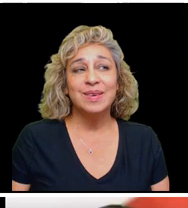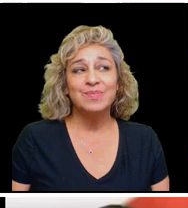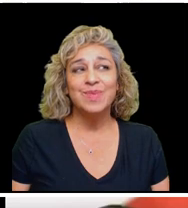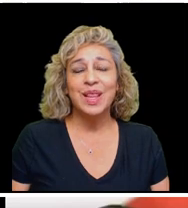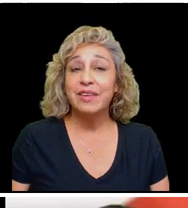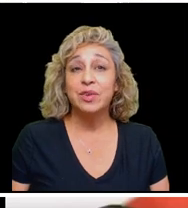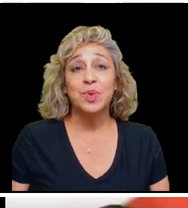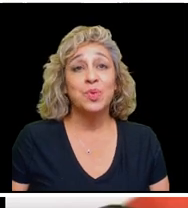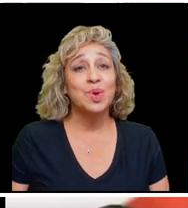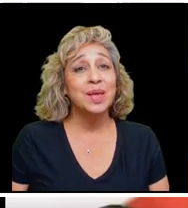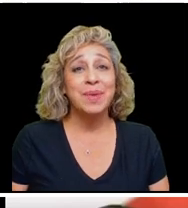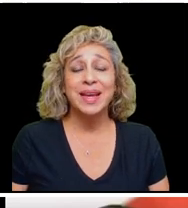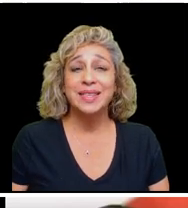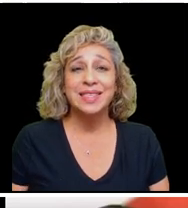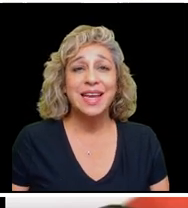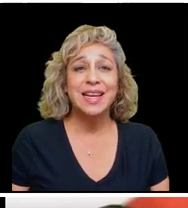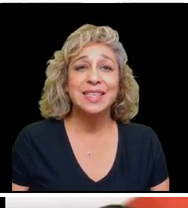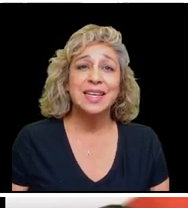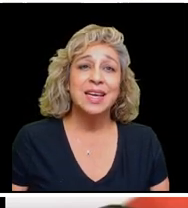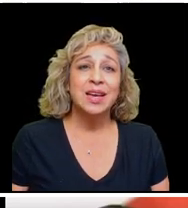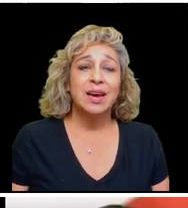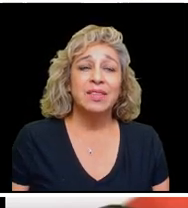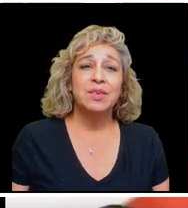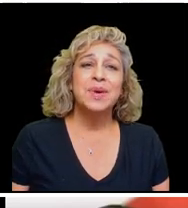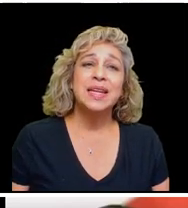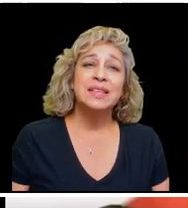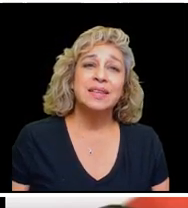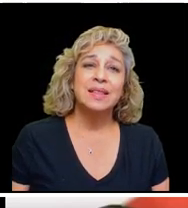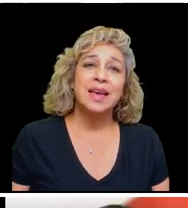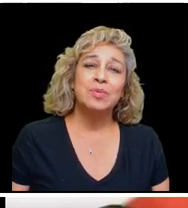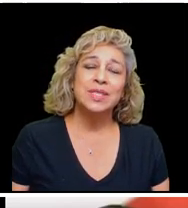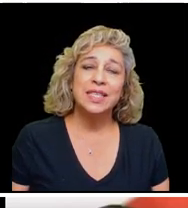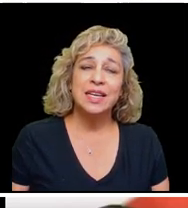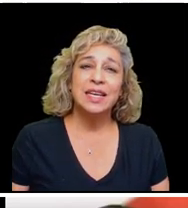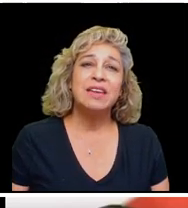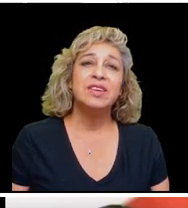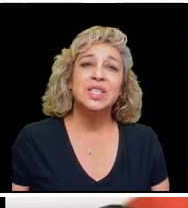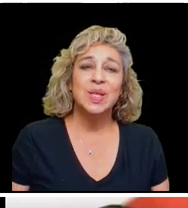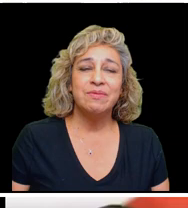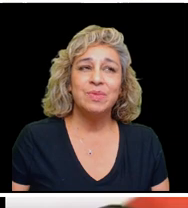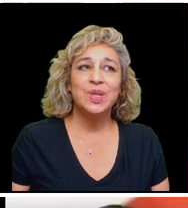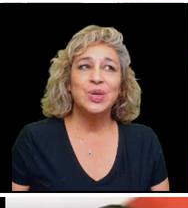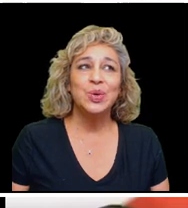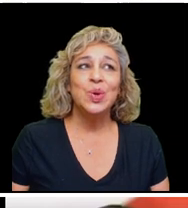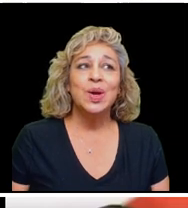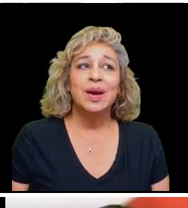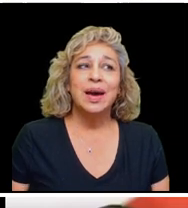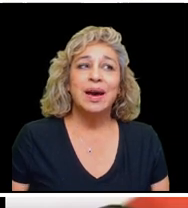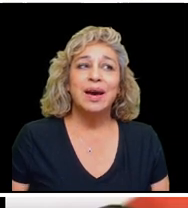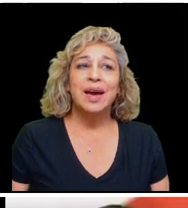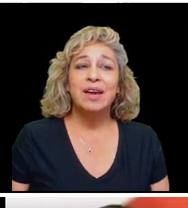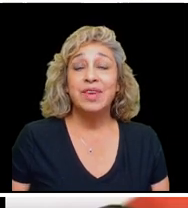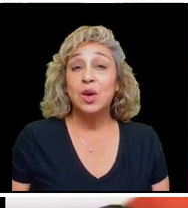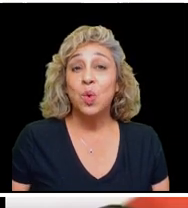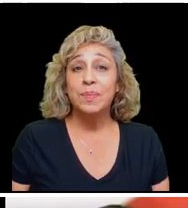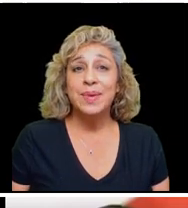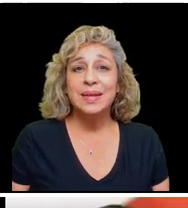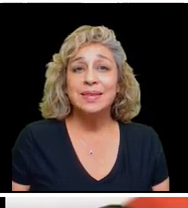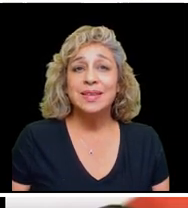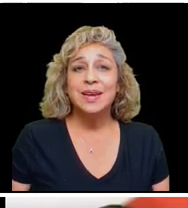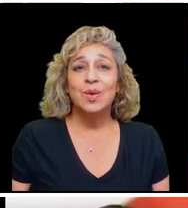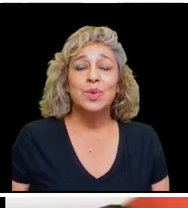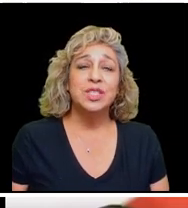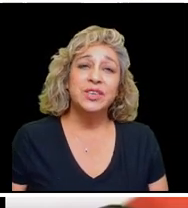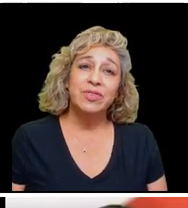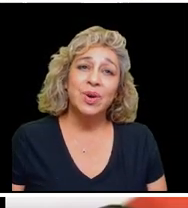them a lot of a more really bad state the money that was sent given to them to have equipment